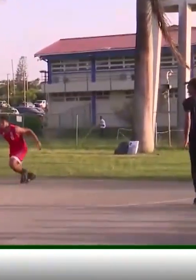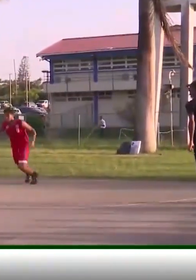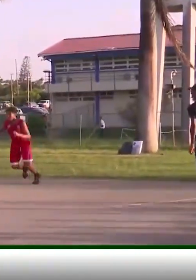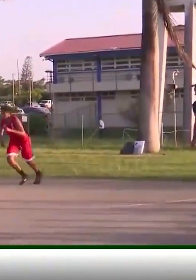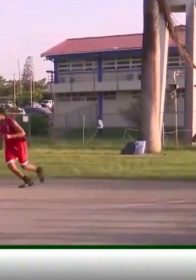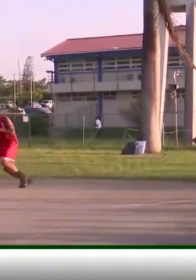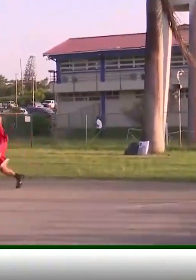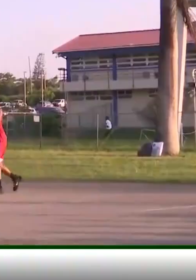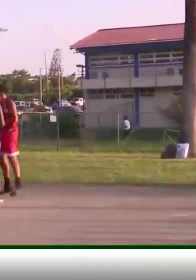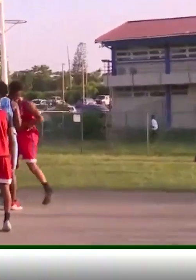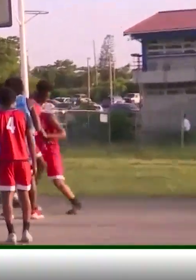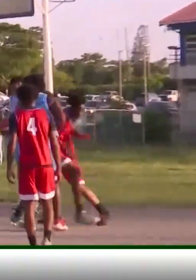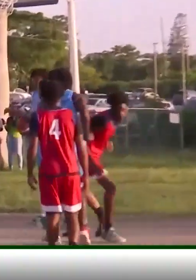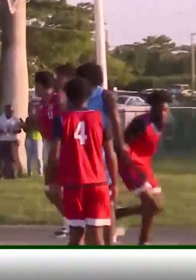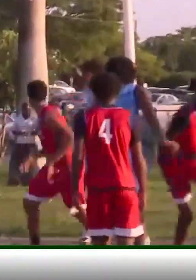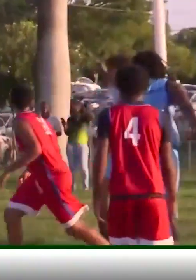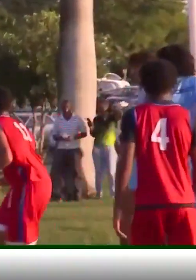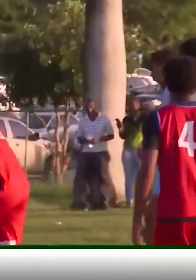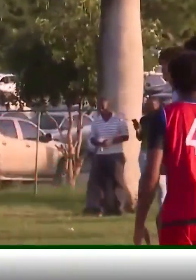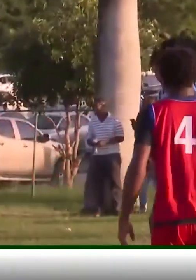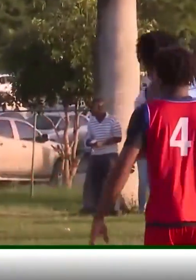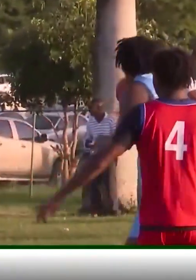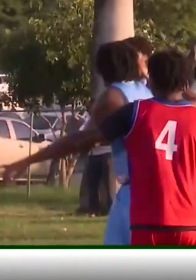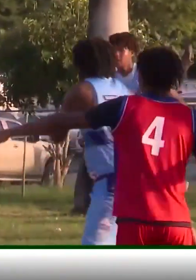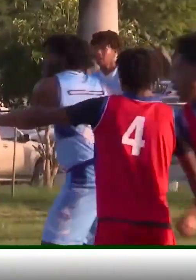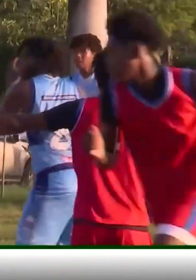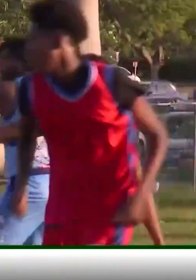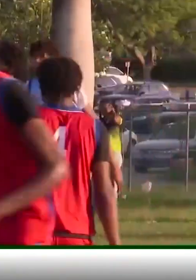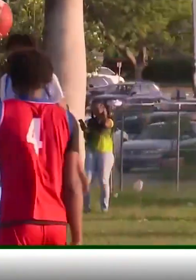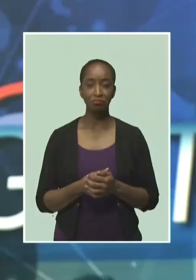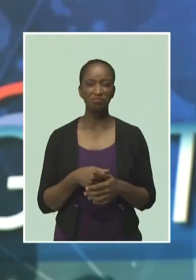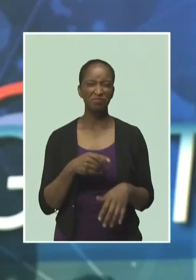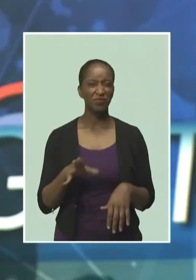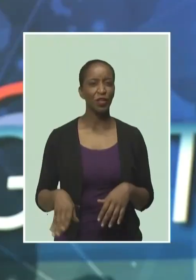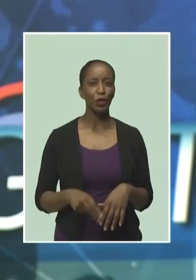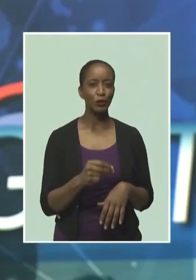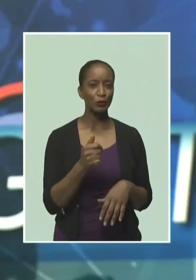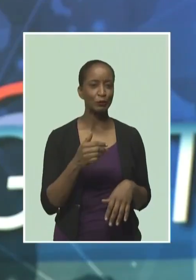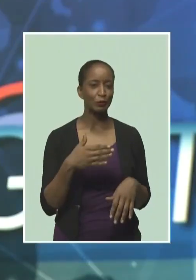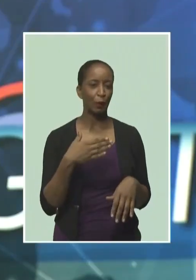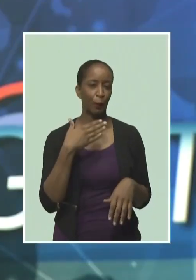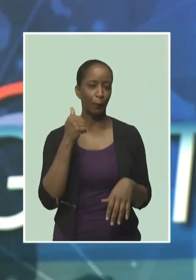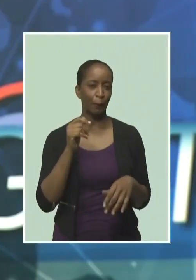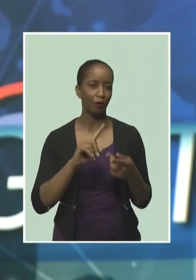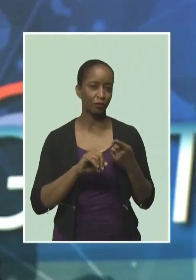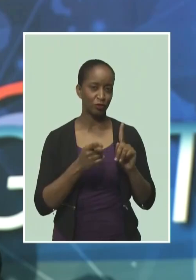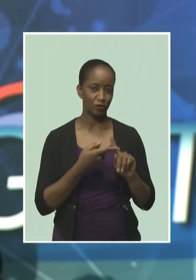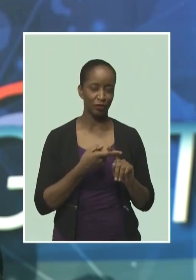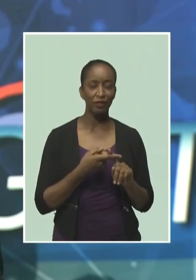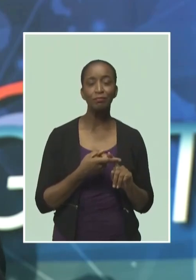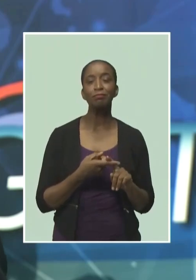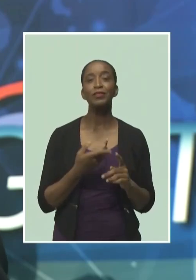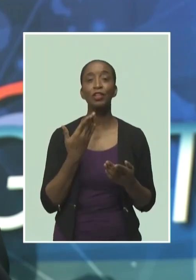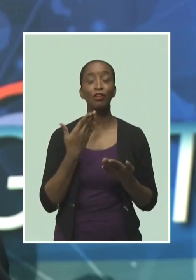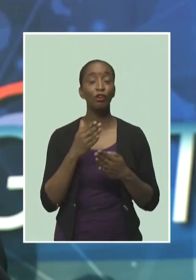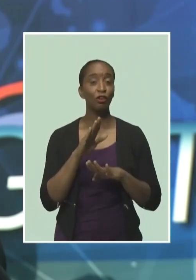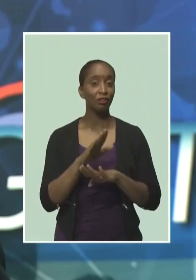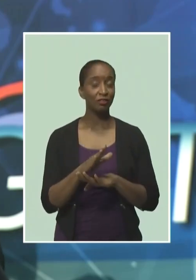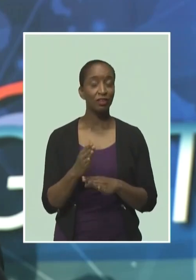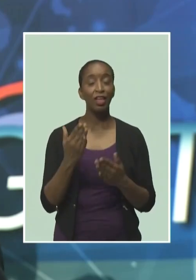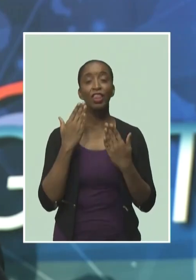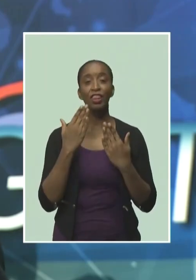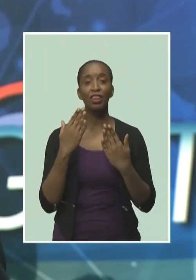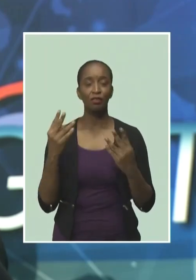57-47. Anne-Marie Burke, CBC Sports. That's our time tonight. Thank you for spending it with us. I'm Pearson Bowen.